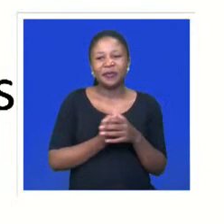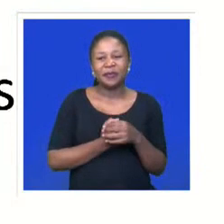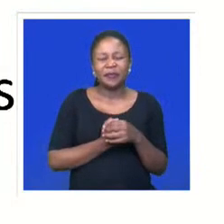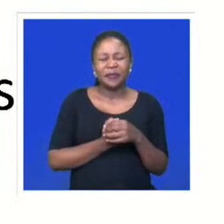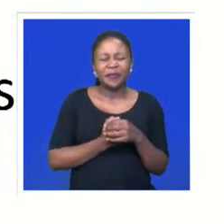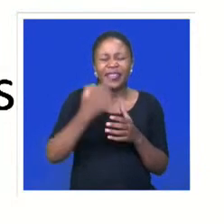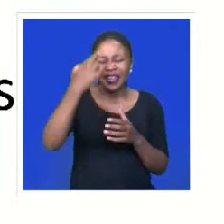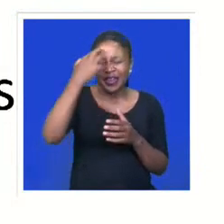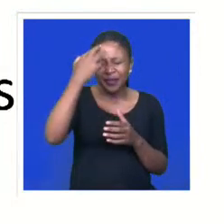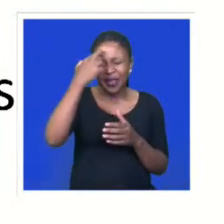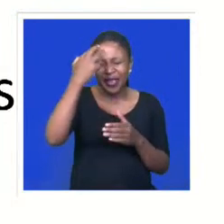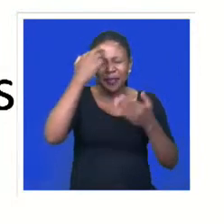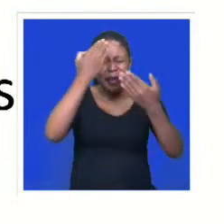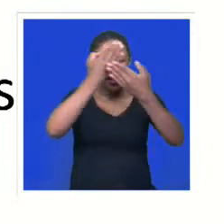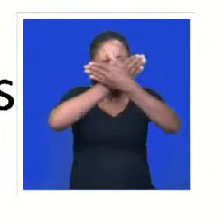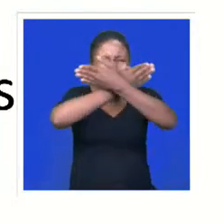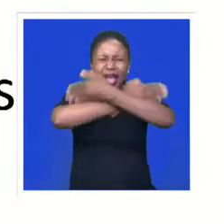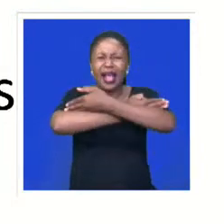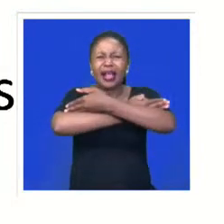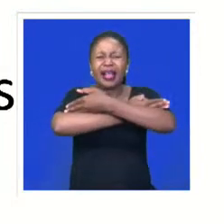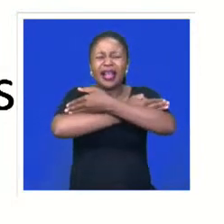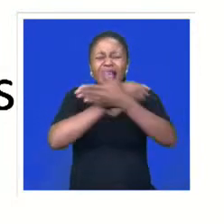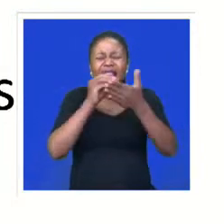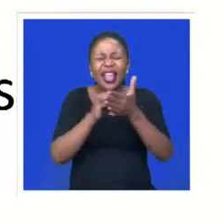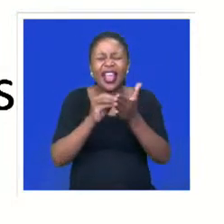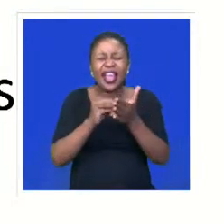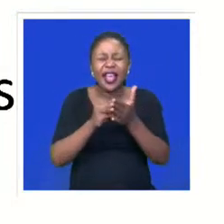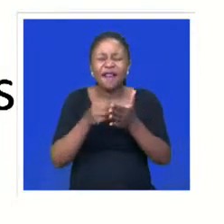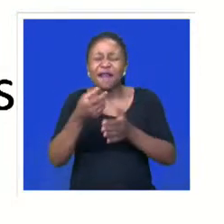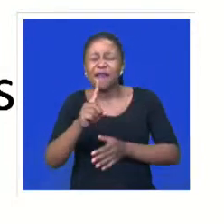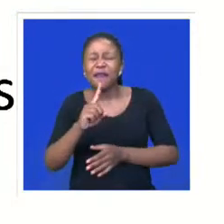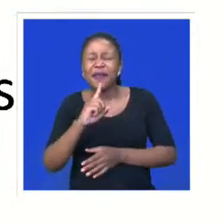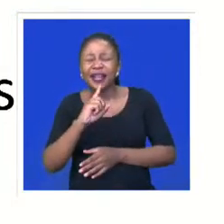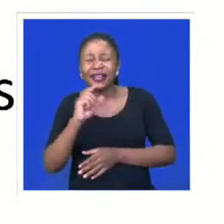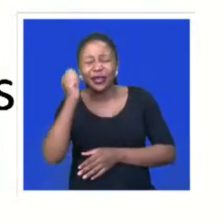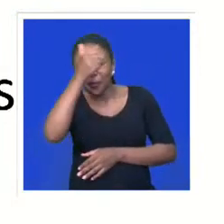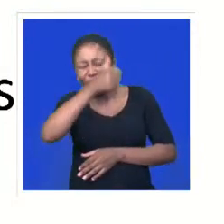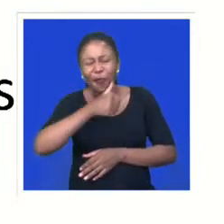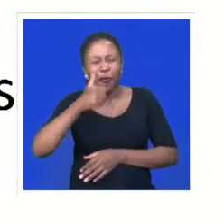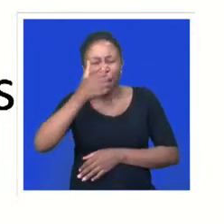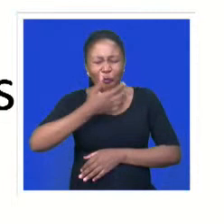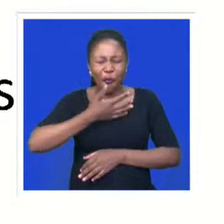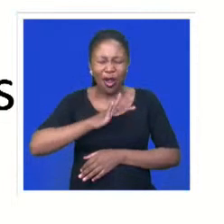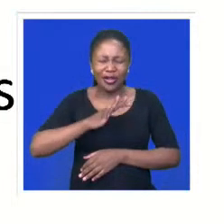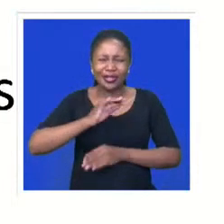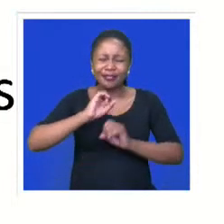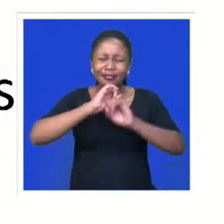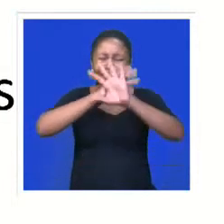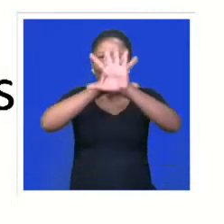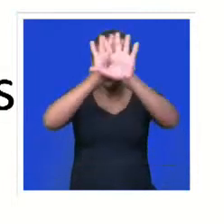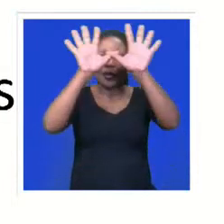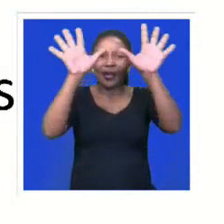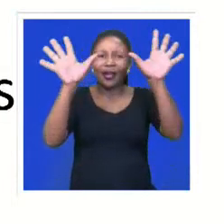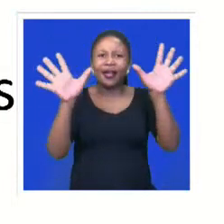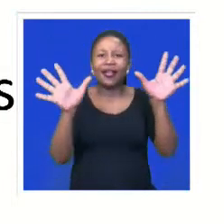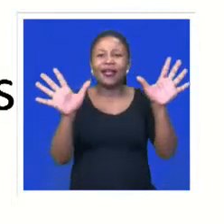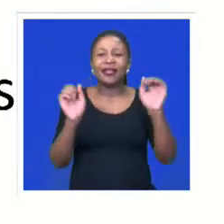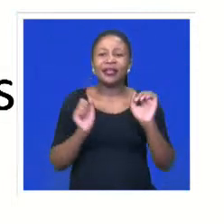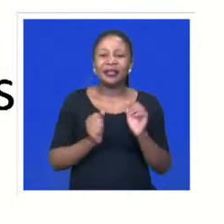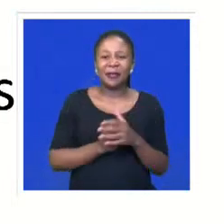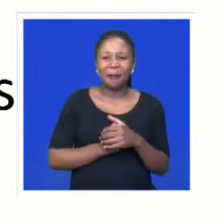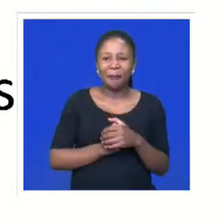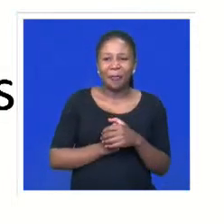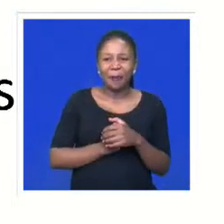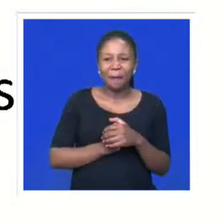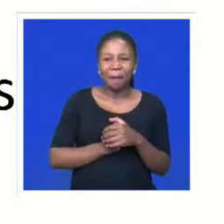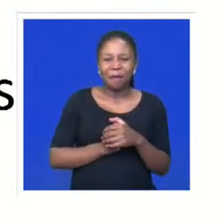God said, let there be light. He put everything in order. And when there is light,